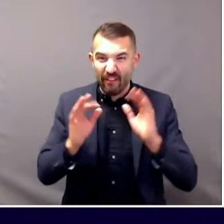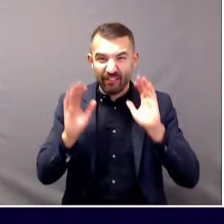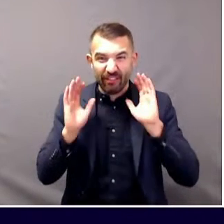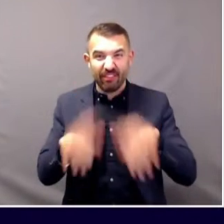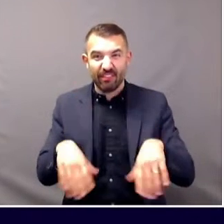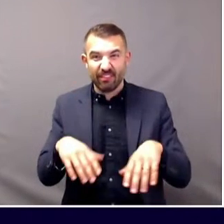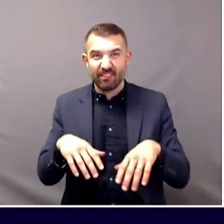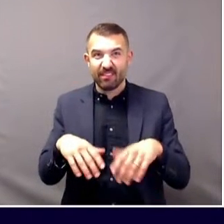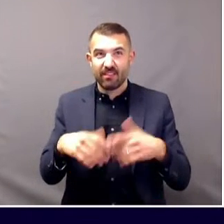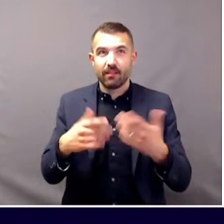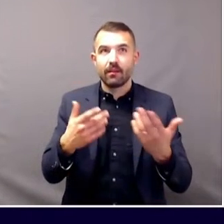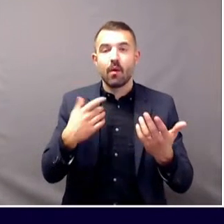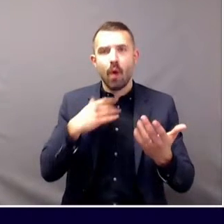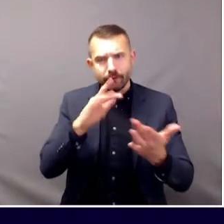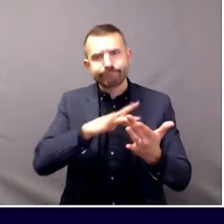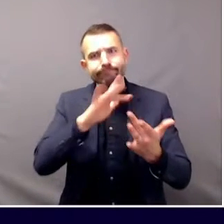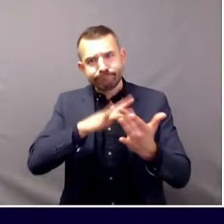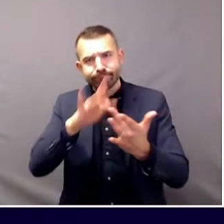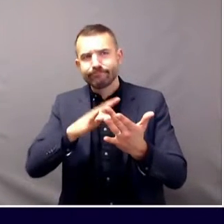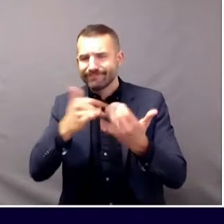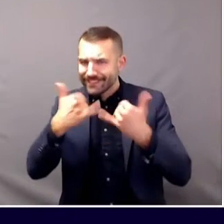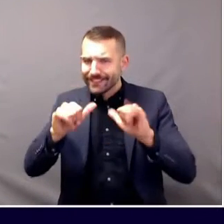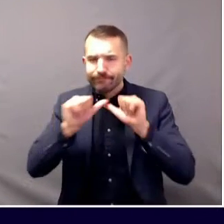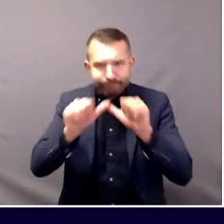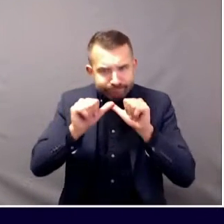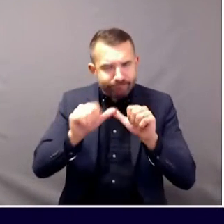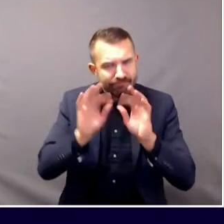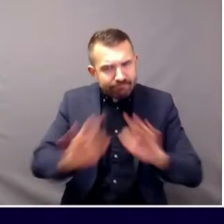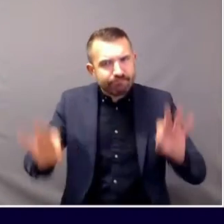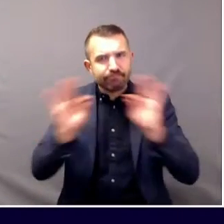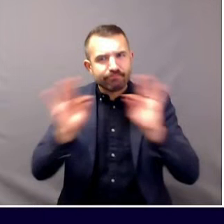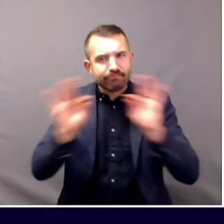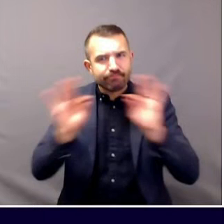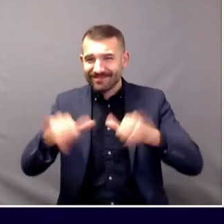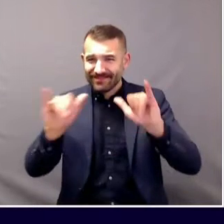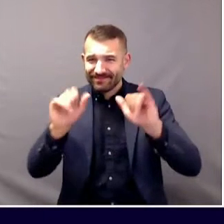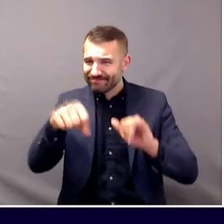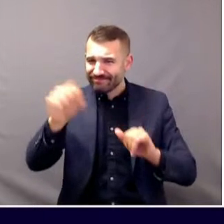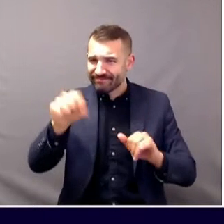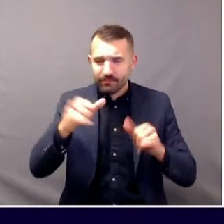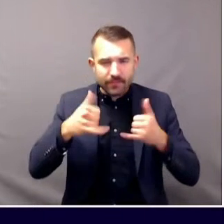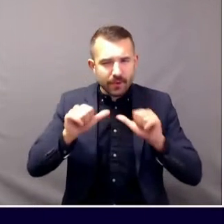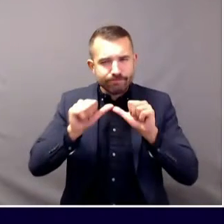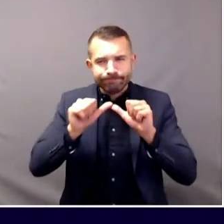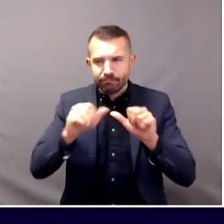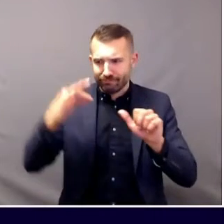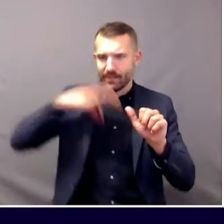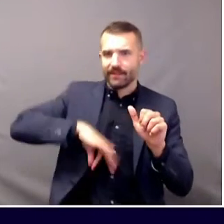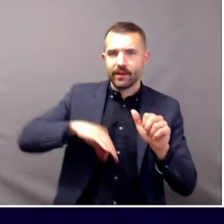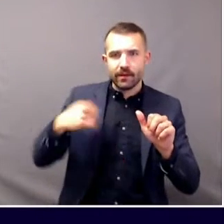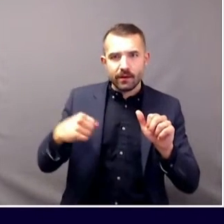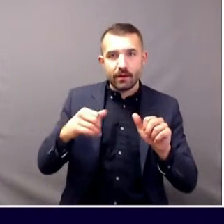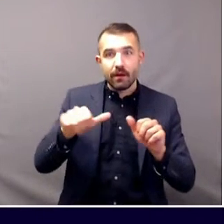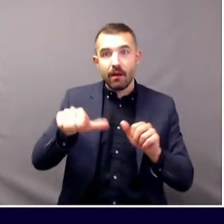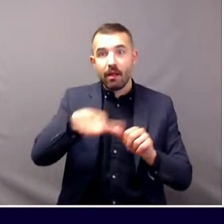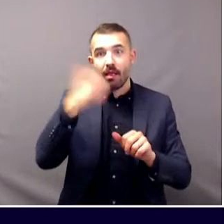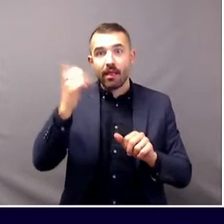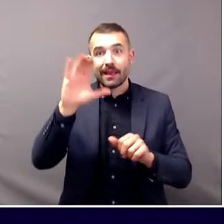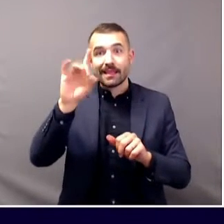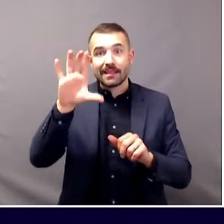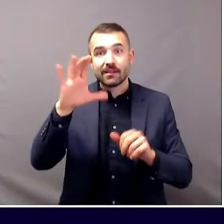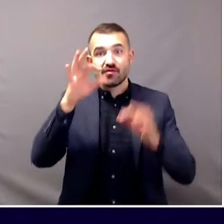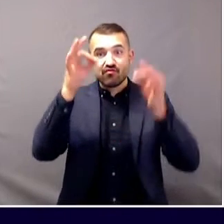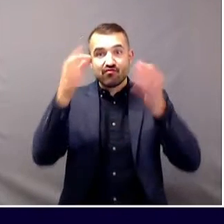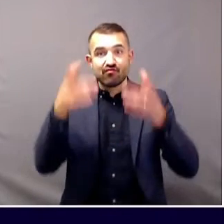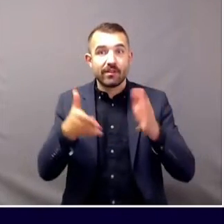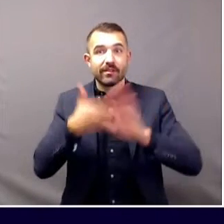heard some colleagues express that concern. I'm not sure if it's true. I think contact tracing continues